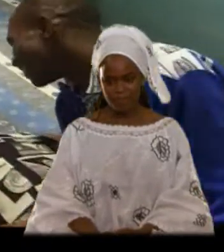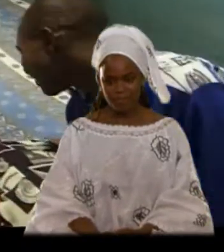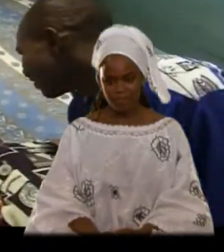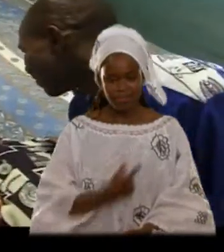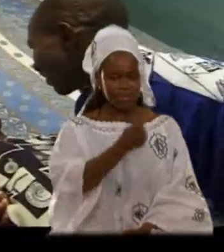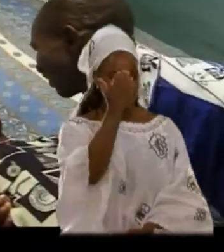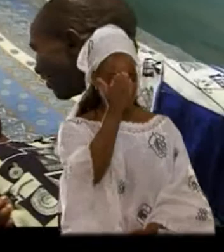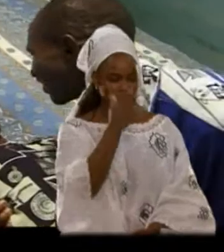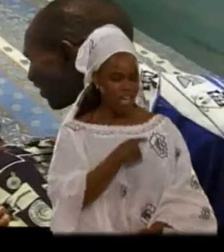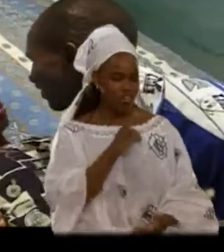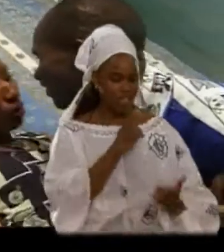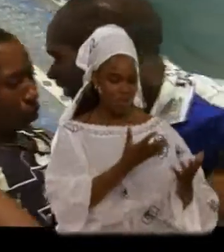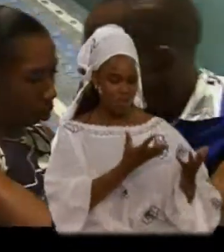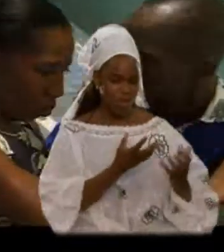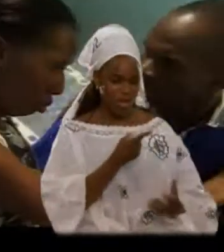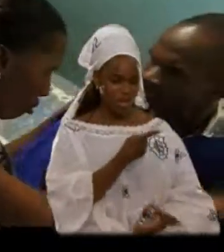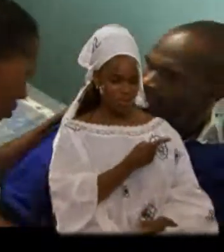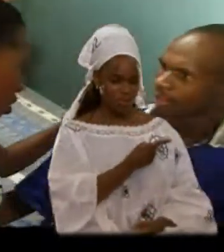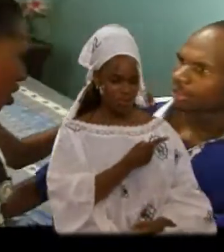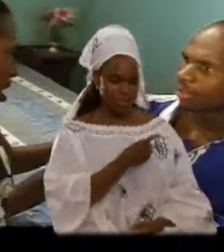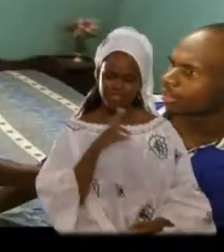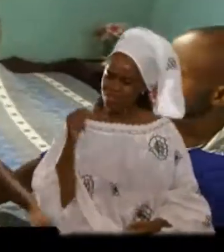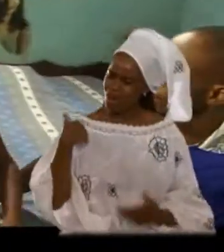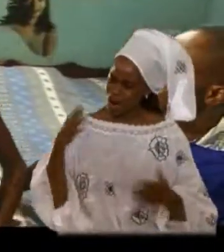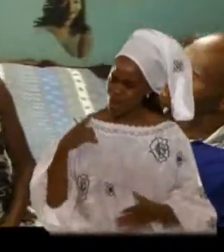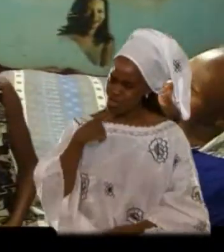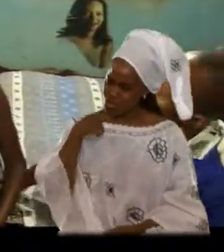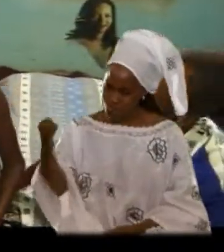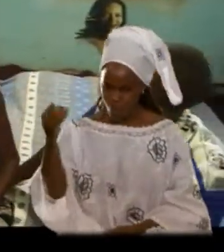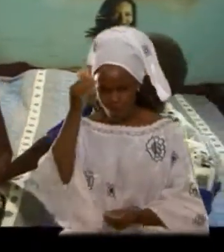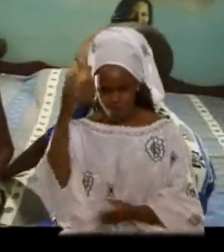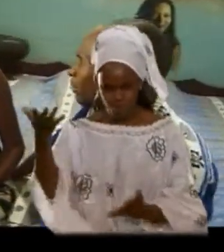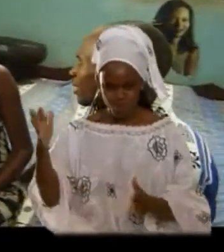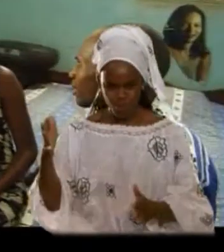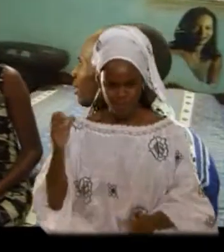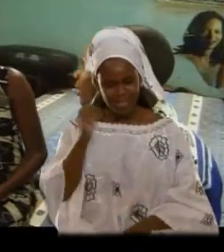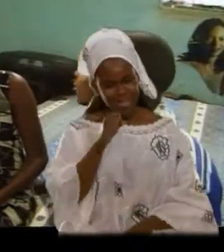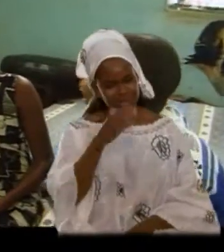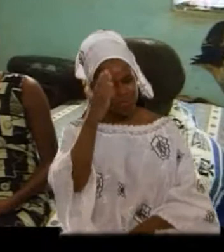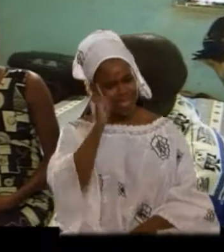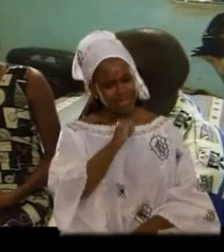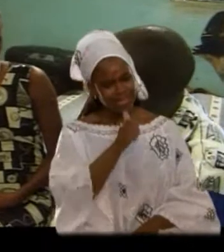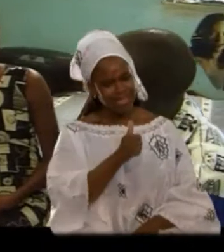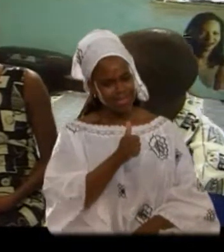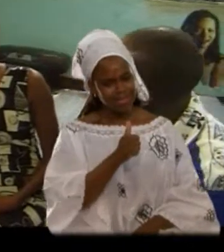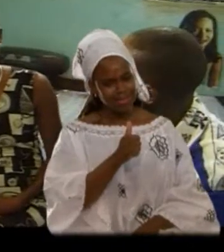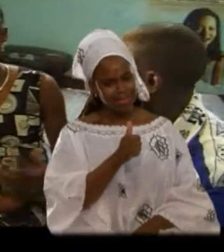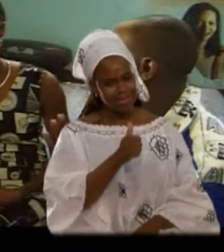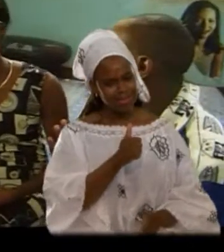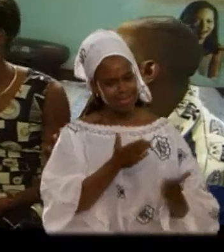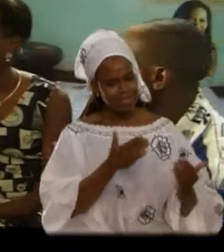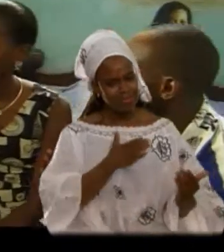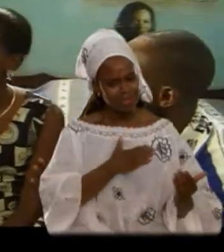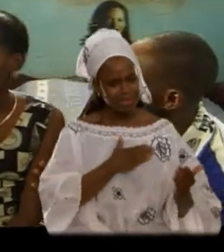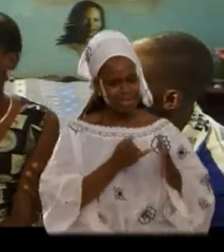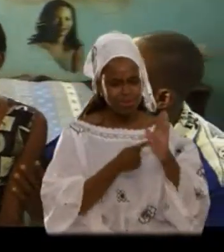You know I really want you. No, I told you already. Hey, why not? Go on, please. Just